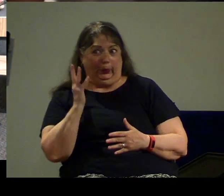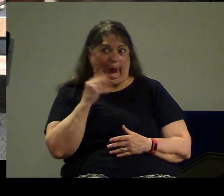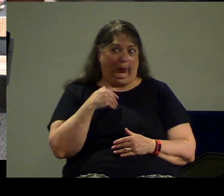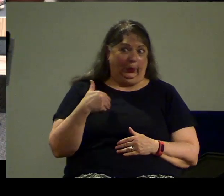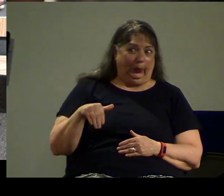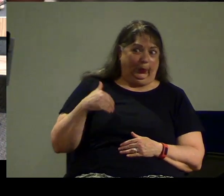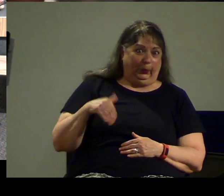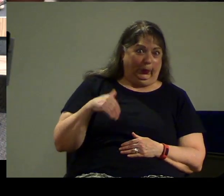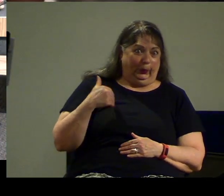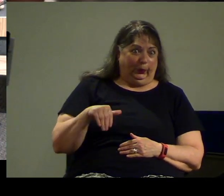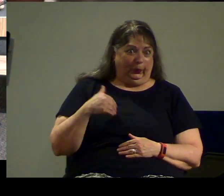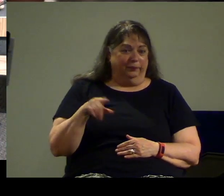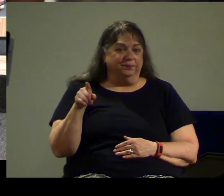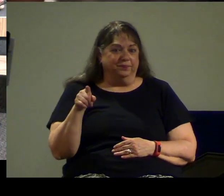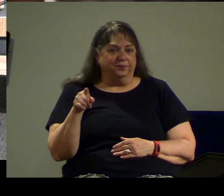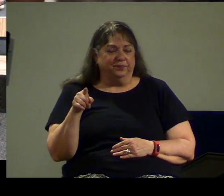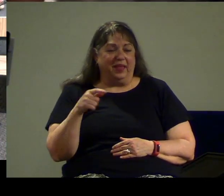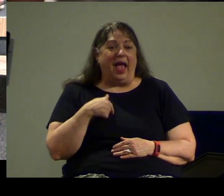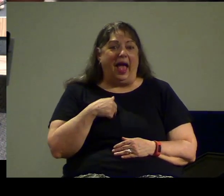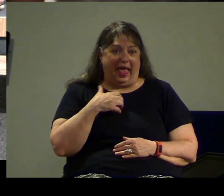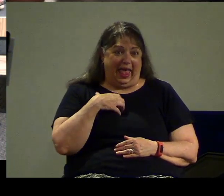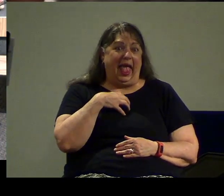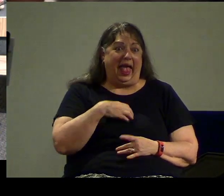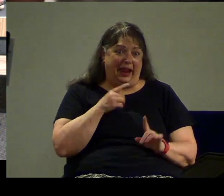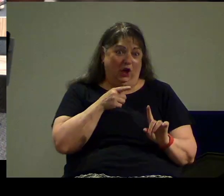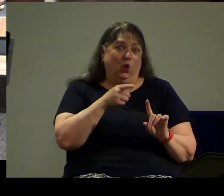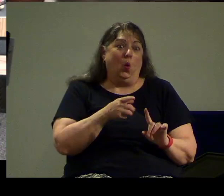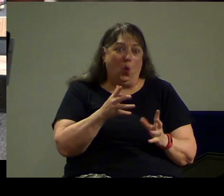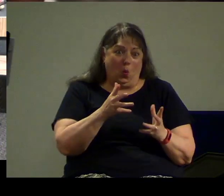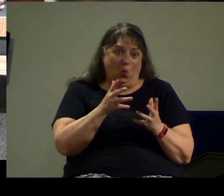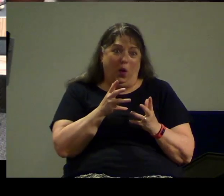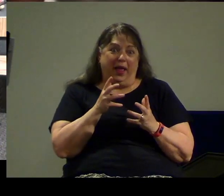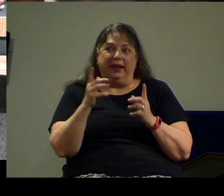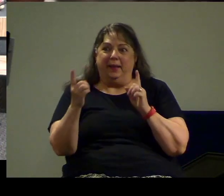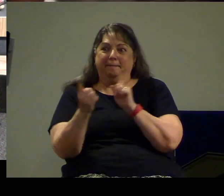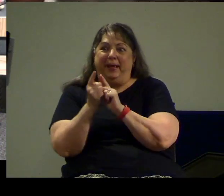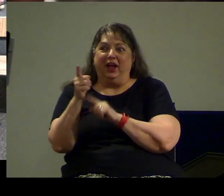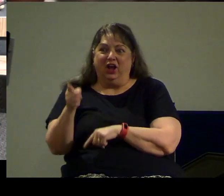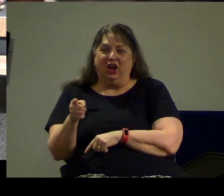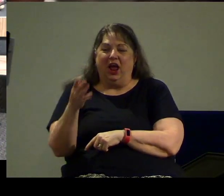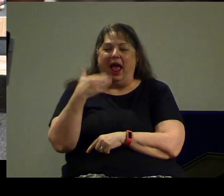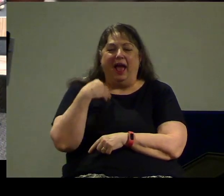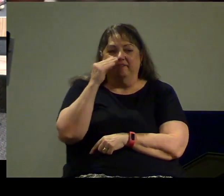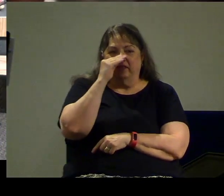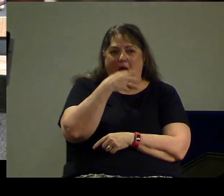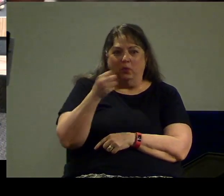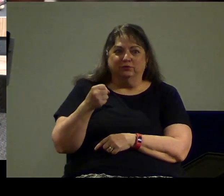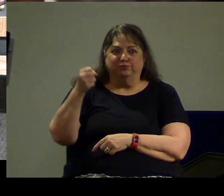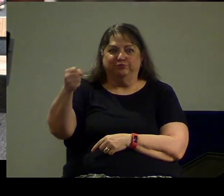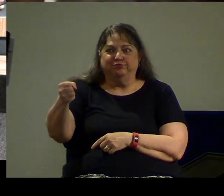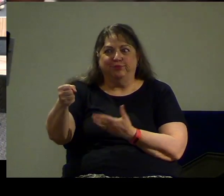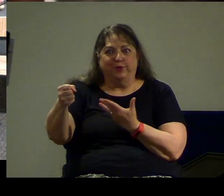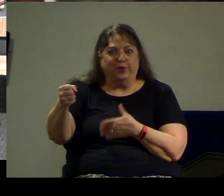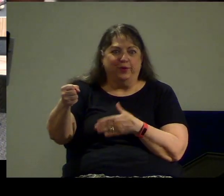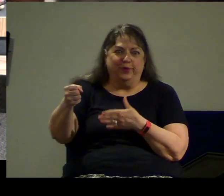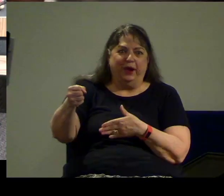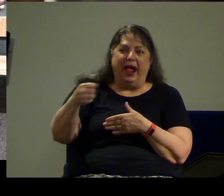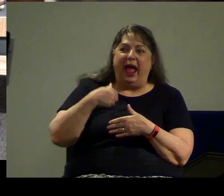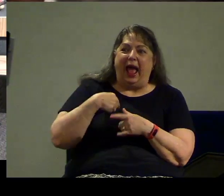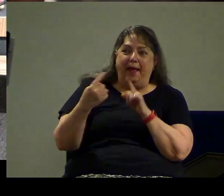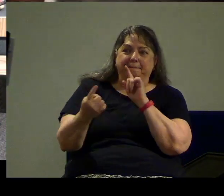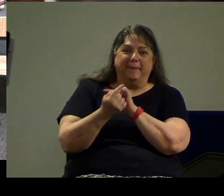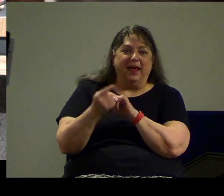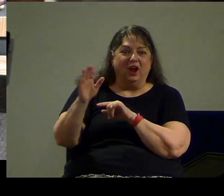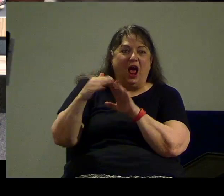I had a desire to get to know her. I went over to her house, brought her flowers. That's a long story. I won't get into it, but I went over to her